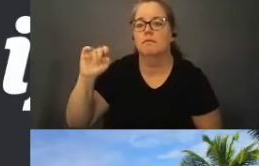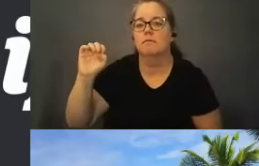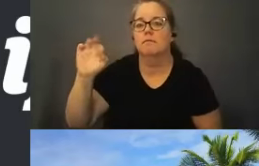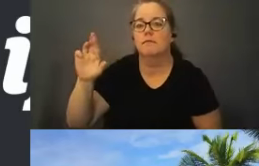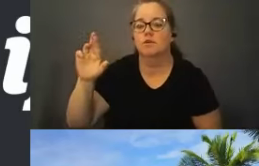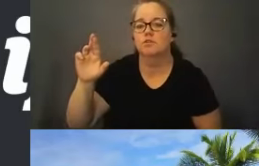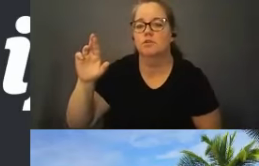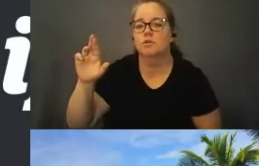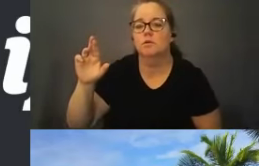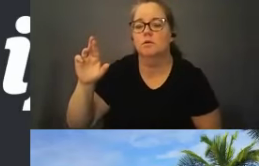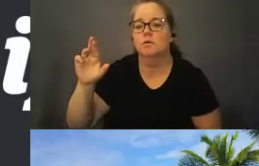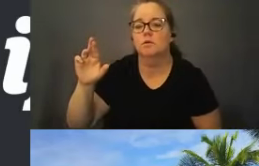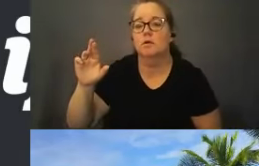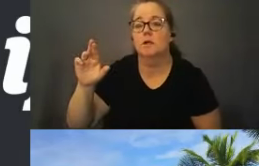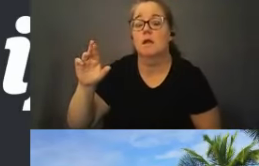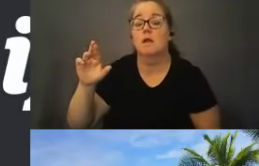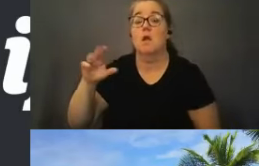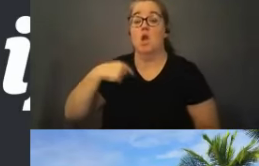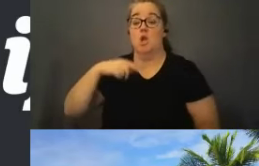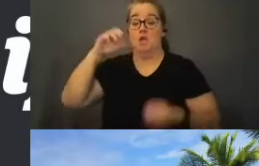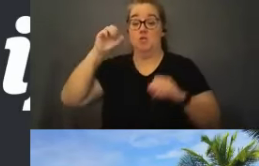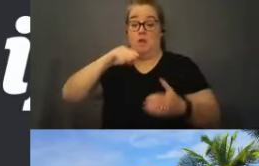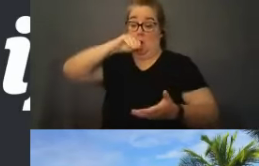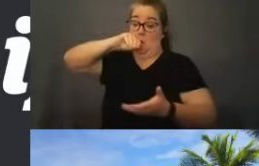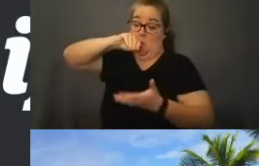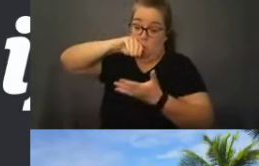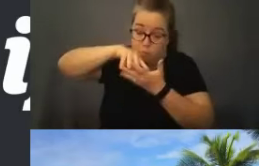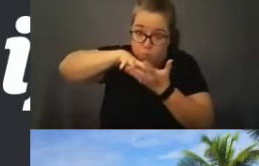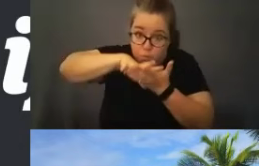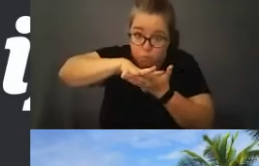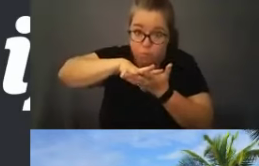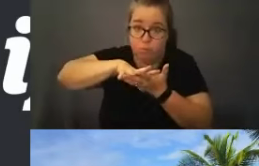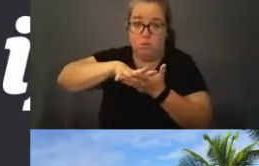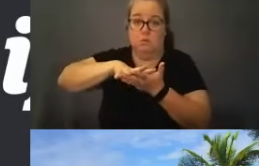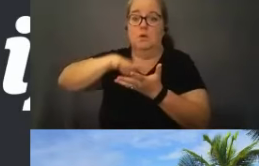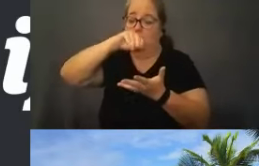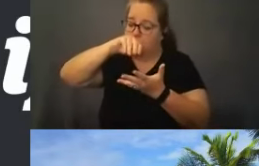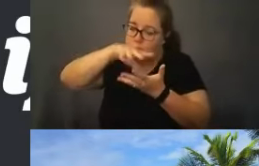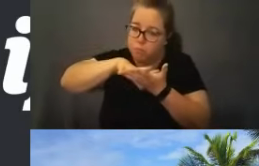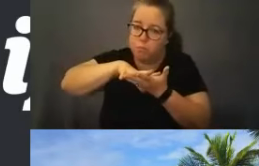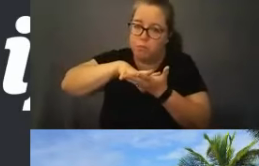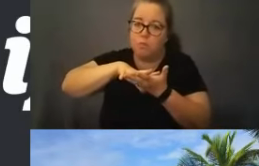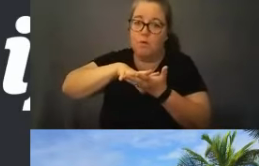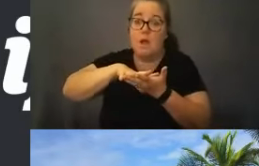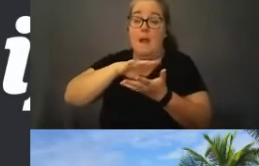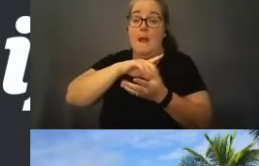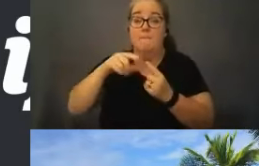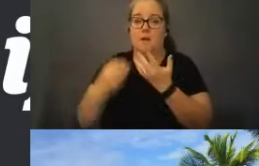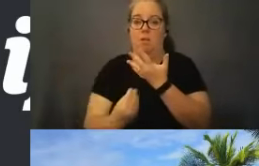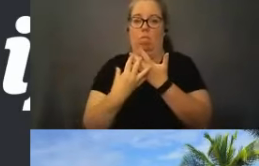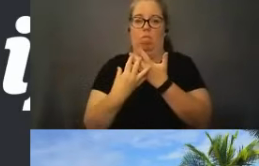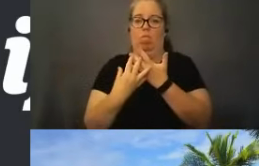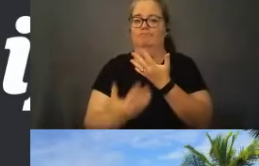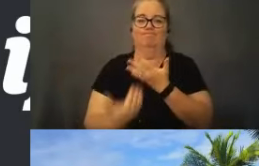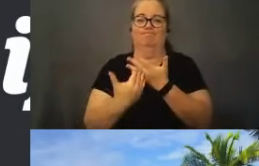and this lets air go through that you're blowing, but it won't come back. So